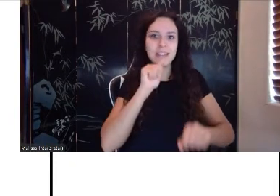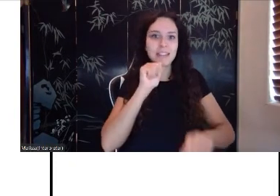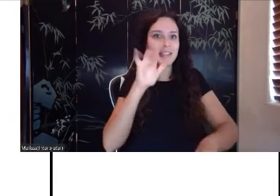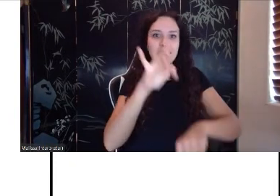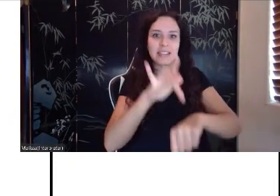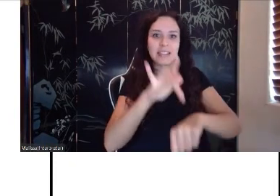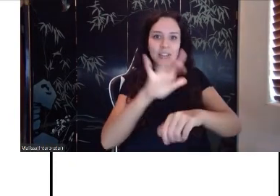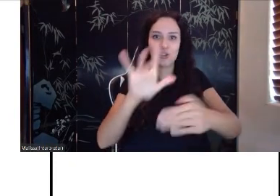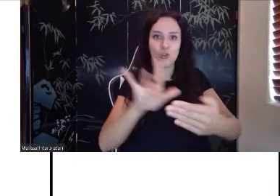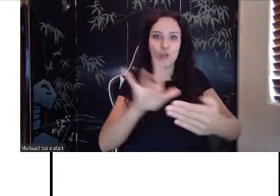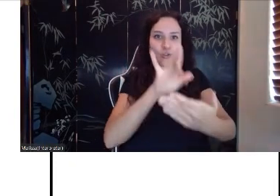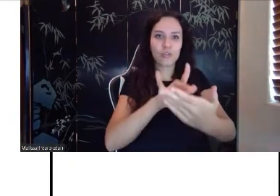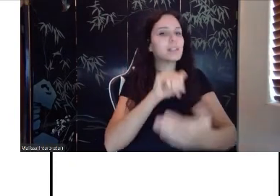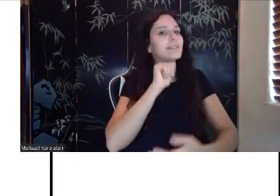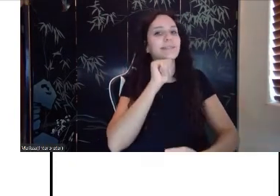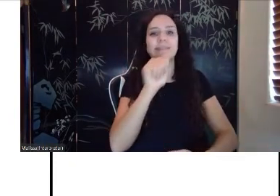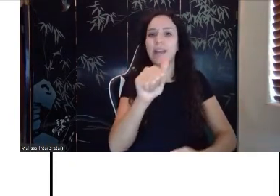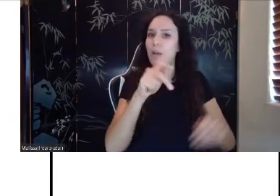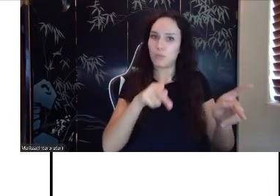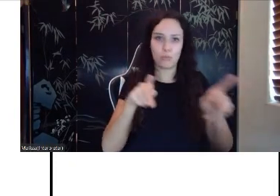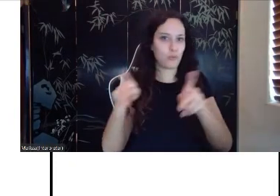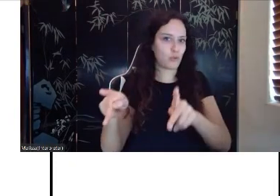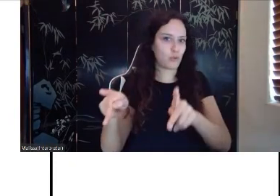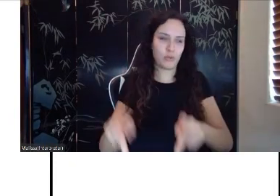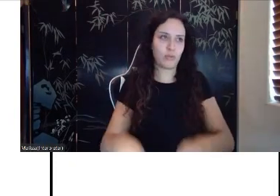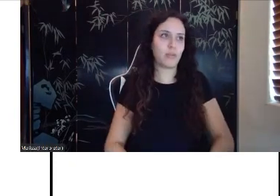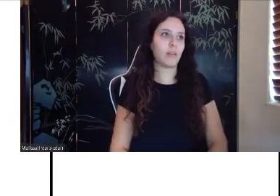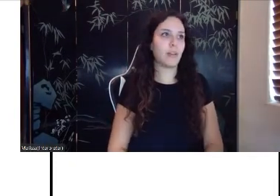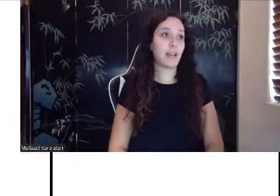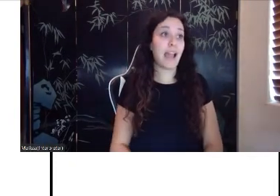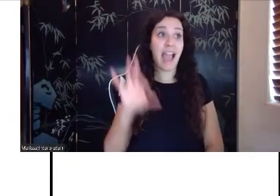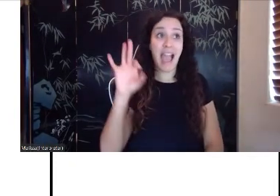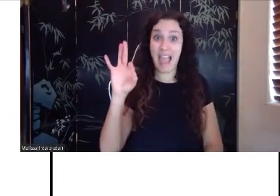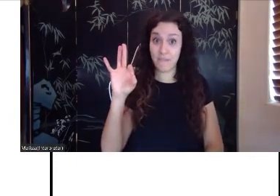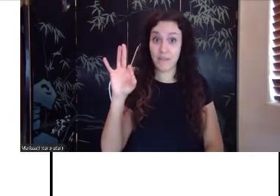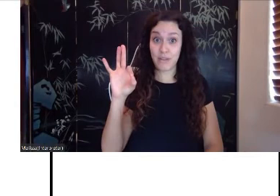at the origin, so not proportional.